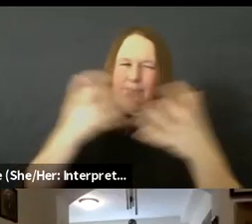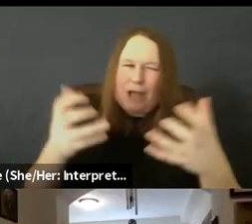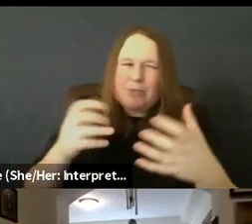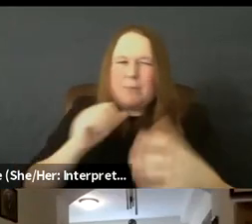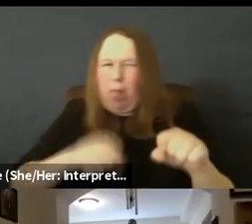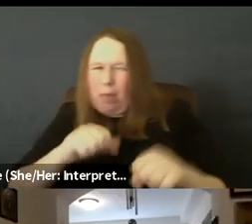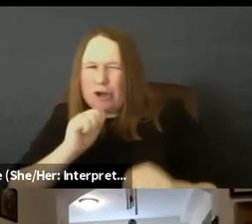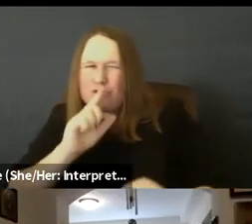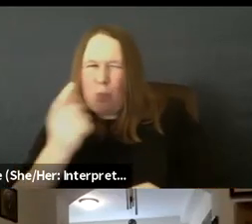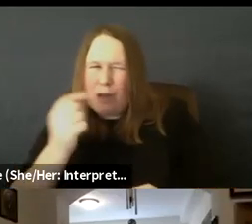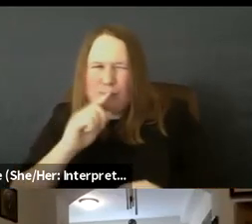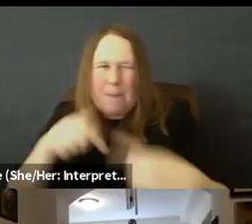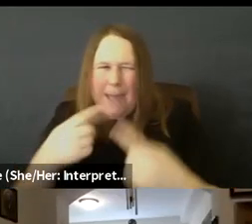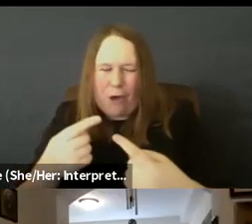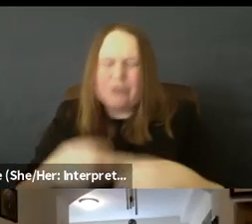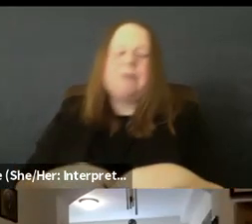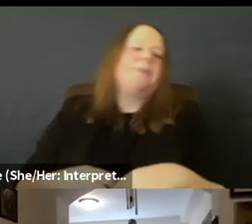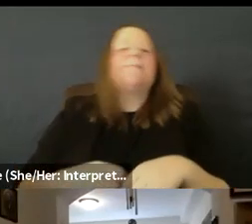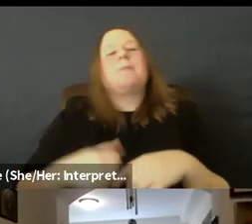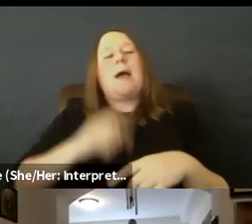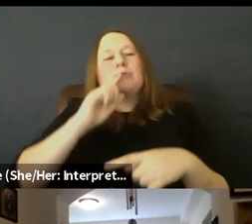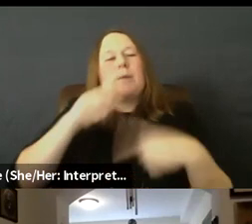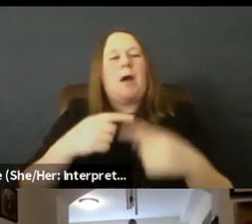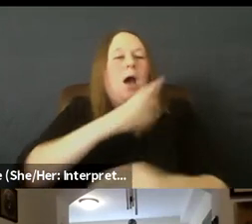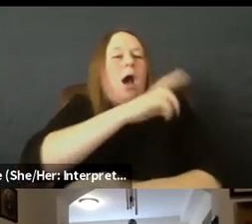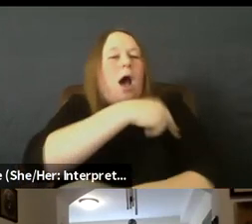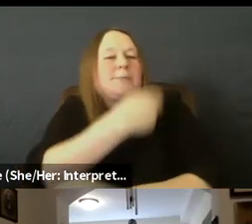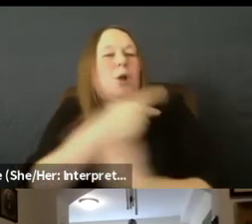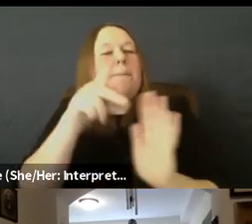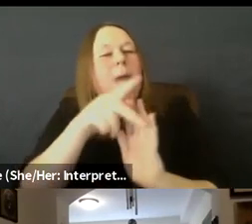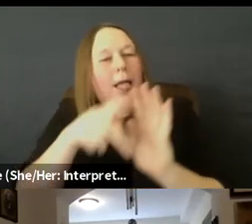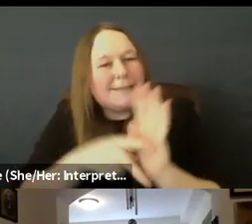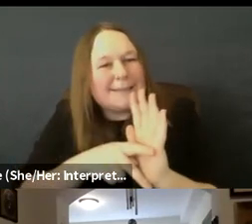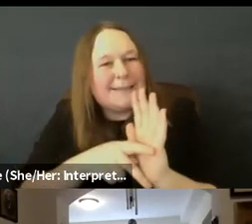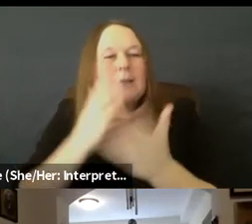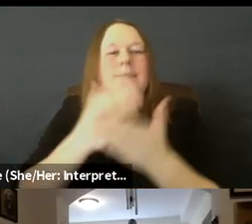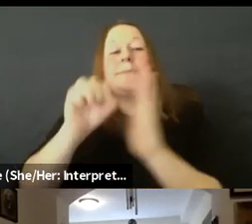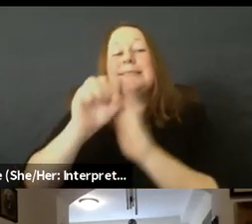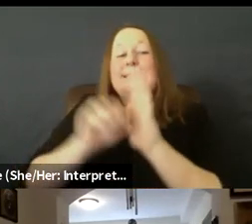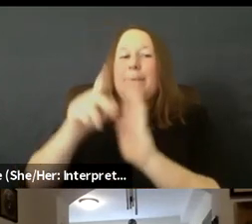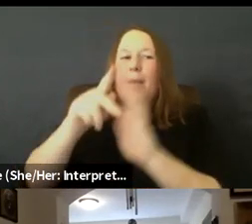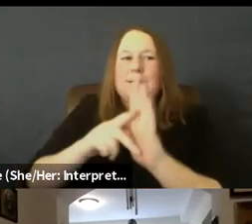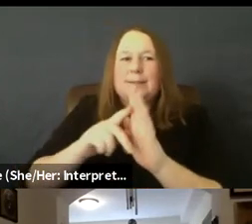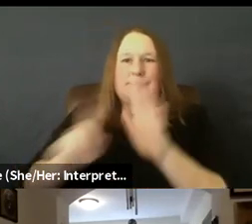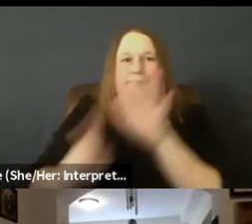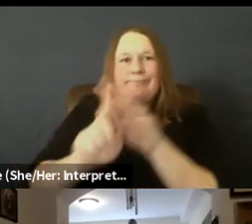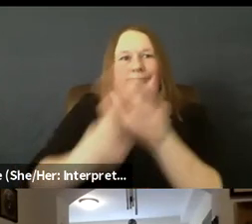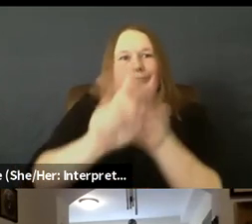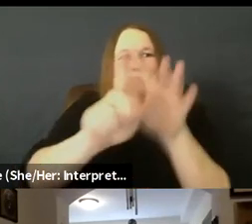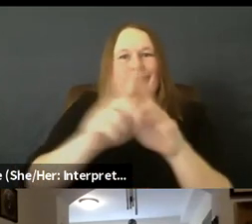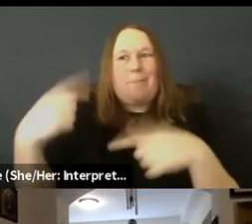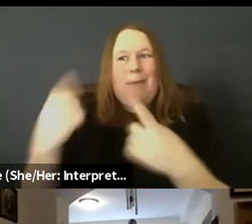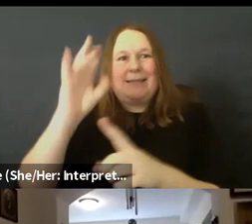what I'm talking about hospital policies and some state policies that came to light over the last